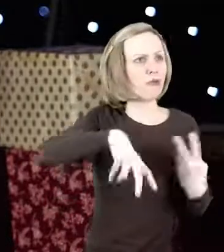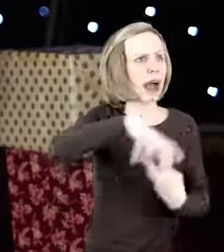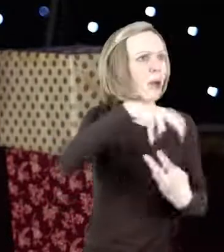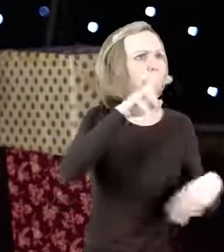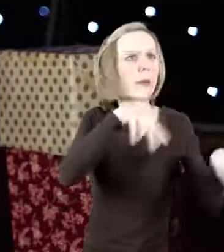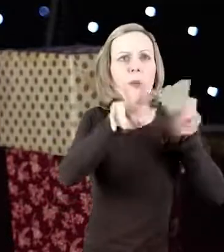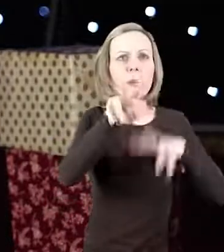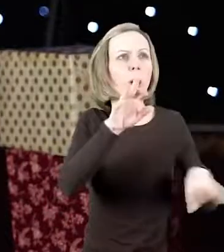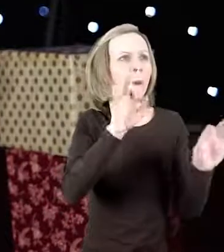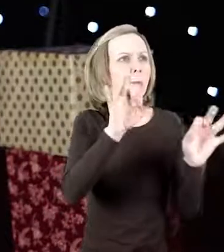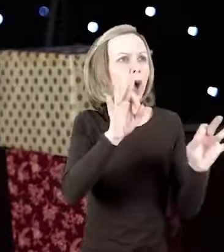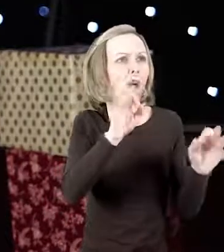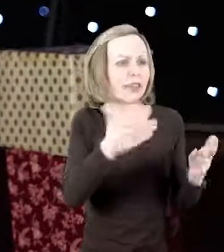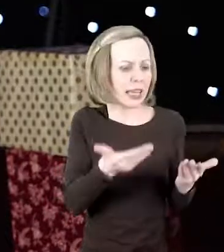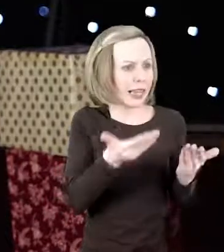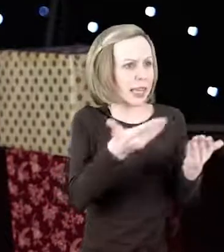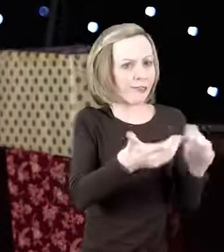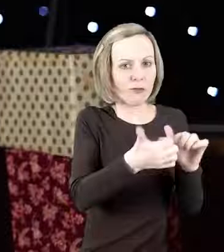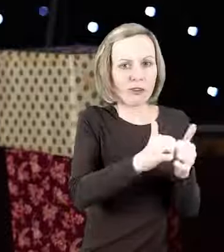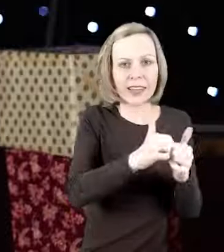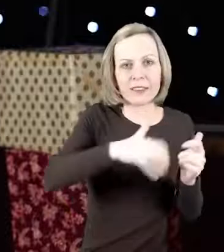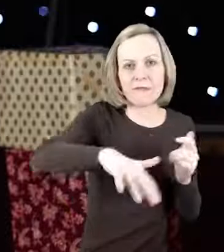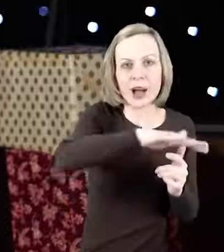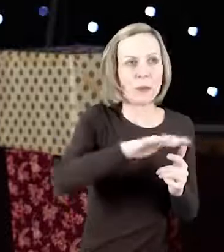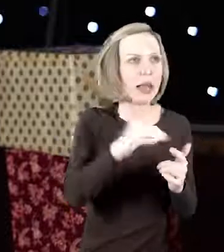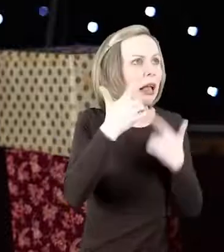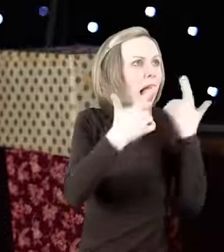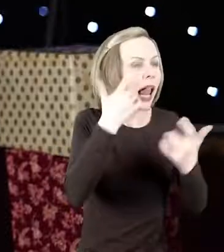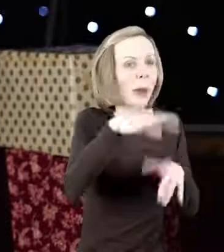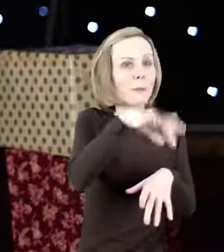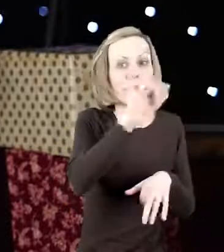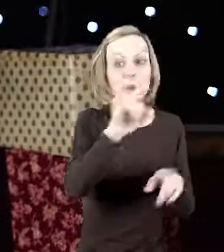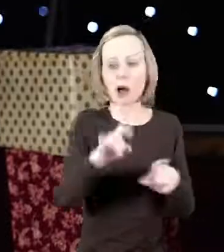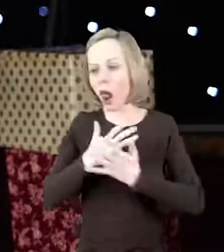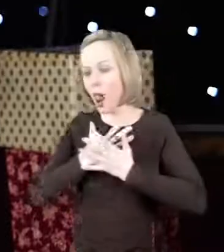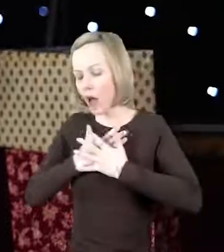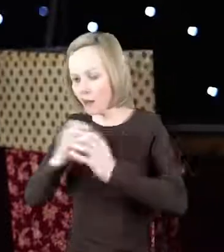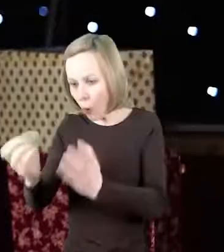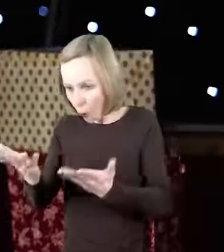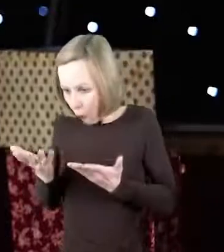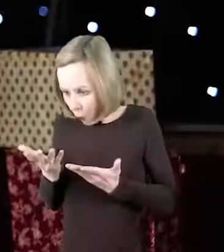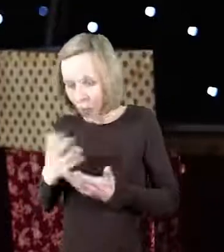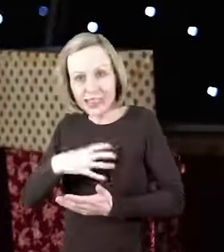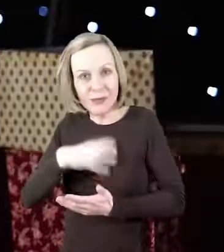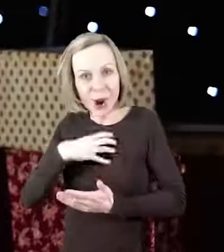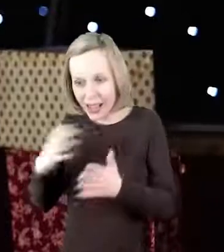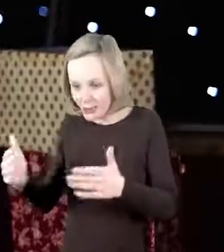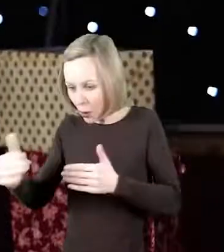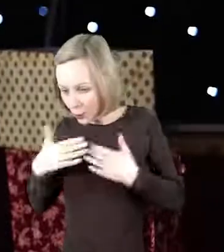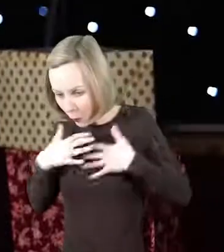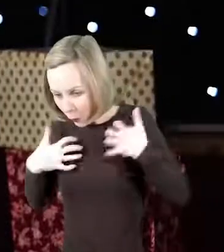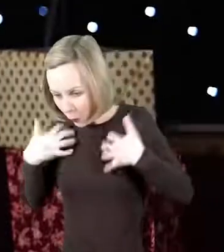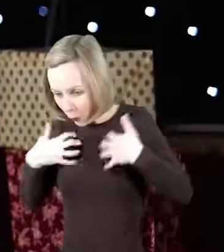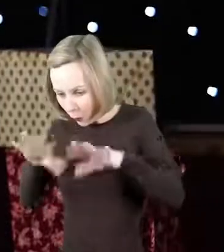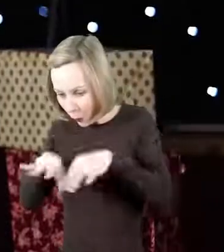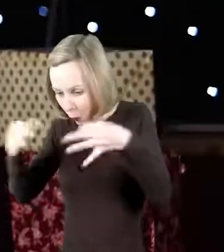and finding that perfect gift for a friend or family member. But I also love opening up a surprise box,